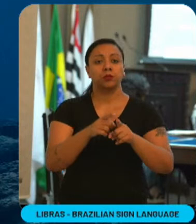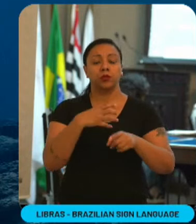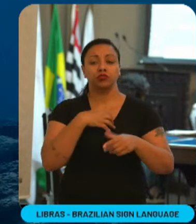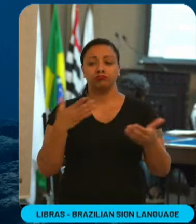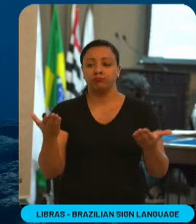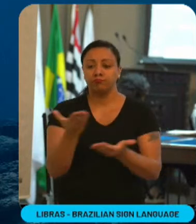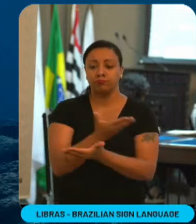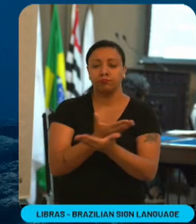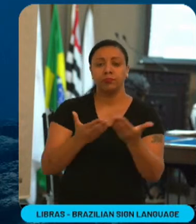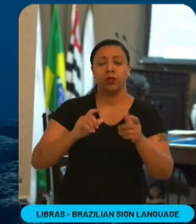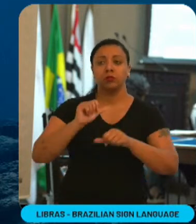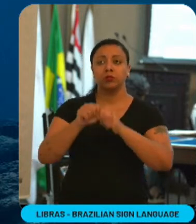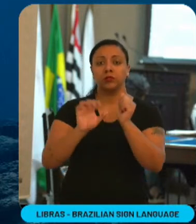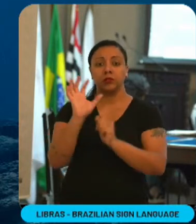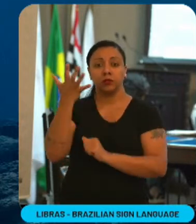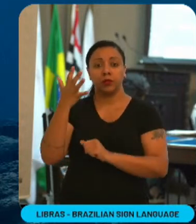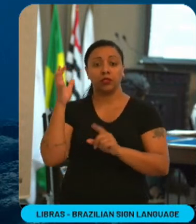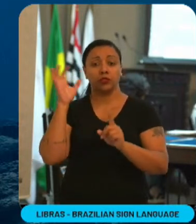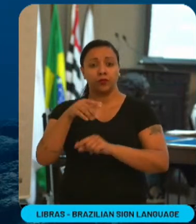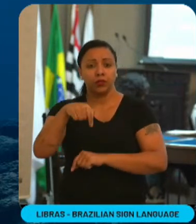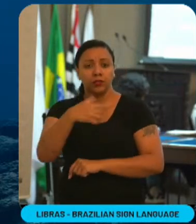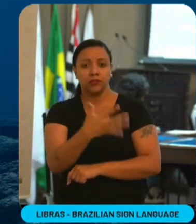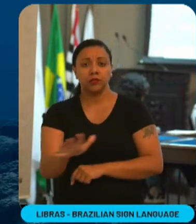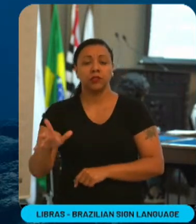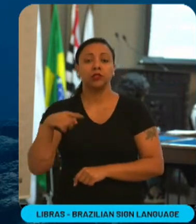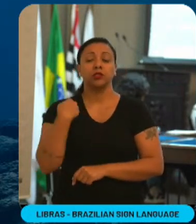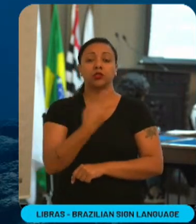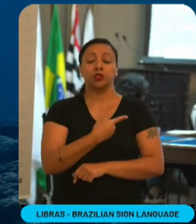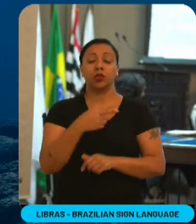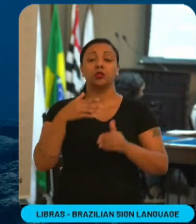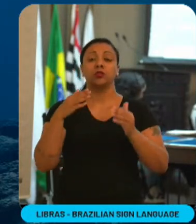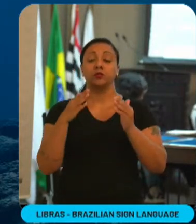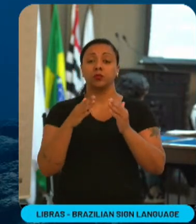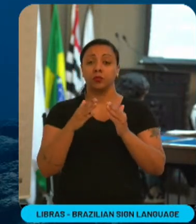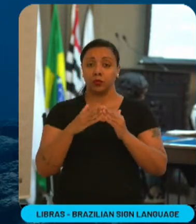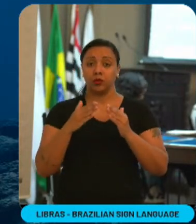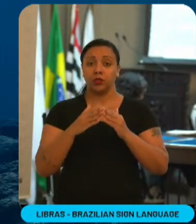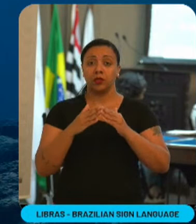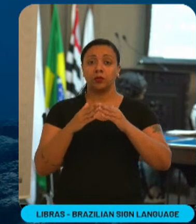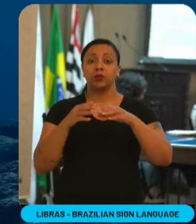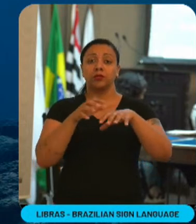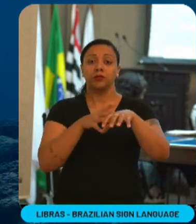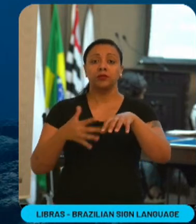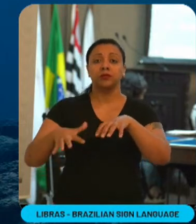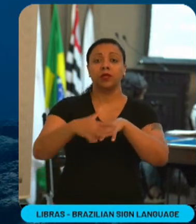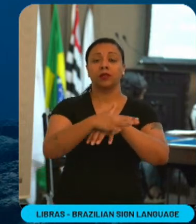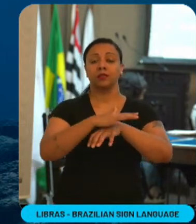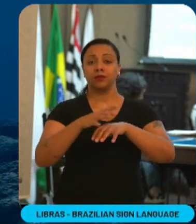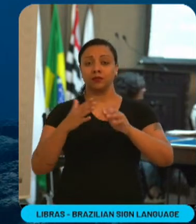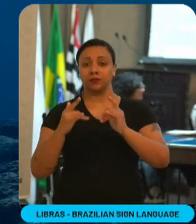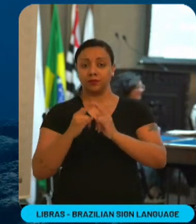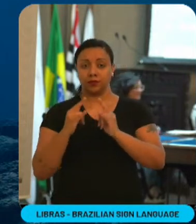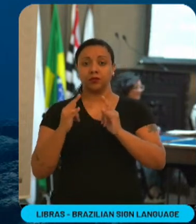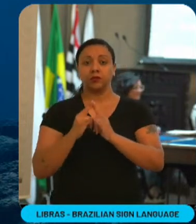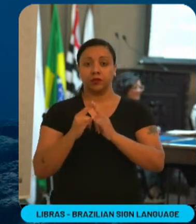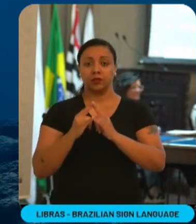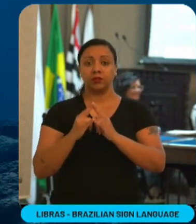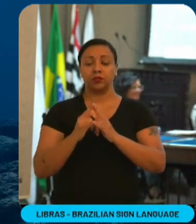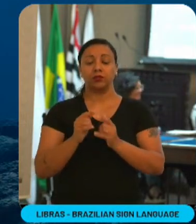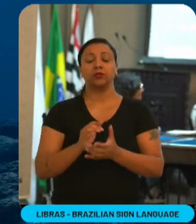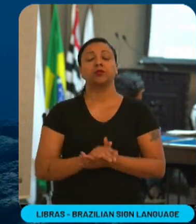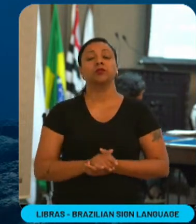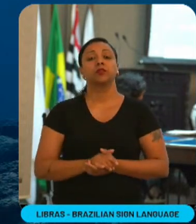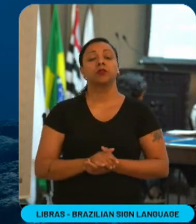height of the river. The climatic dynamic changed the city of Santos because we live in the São